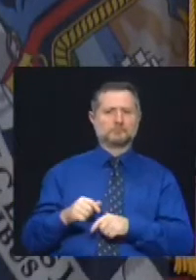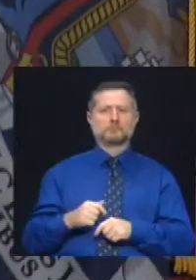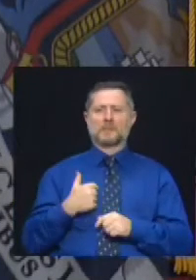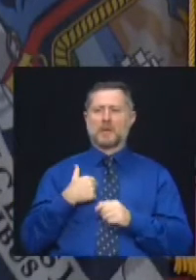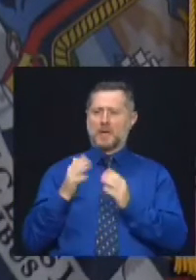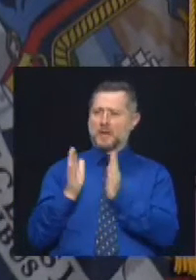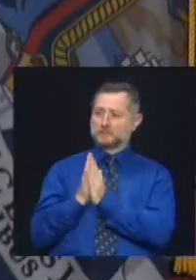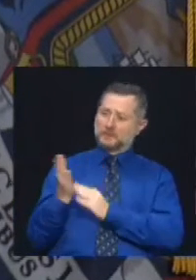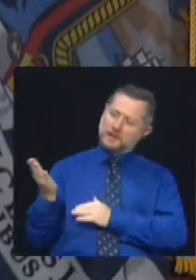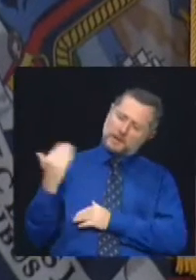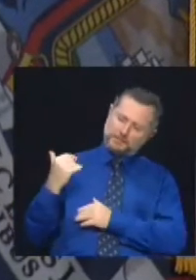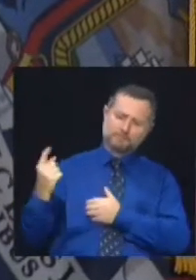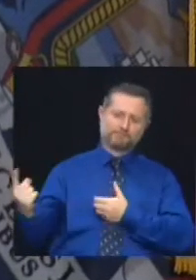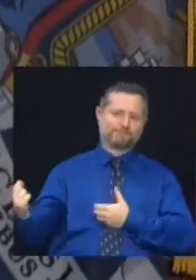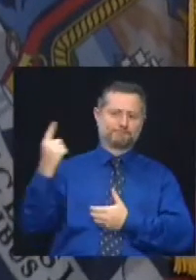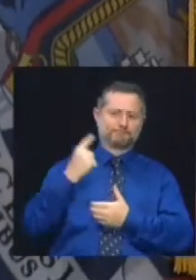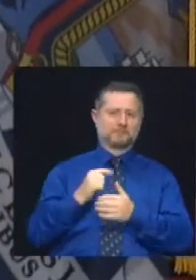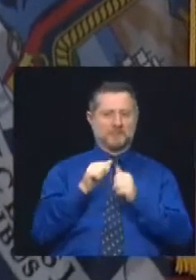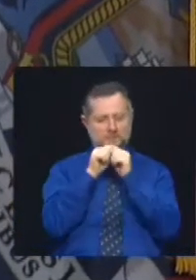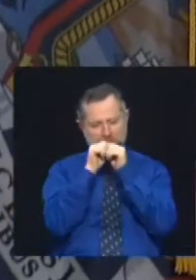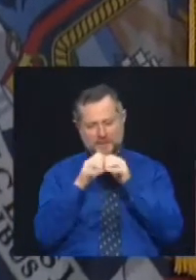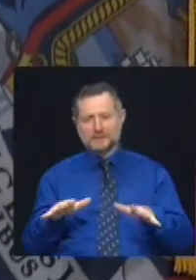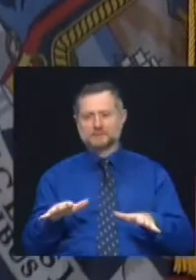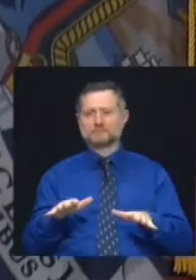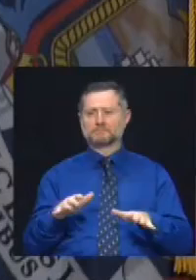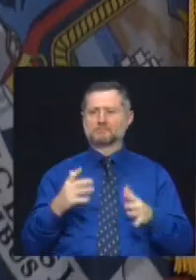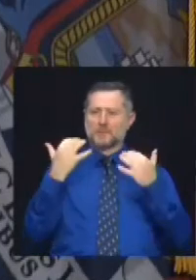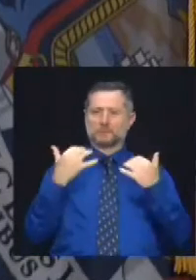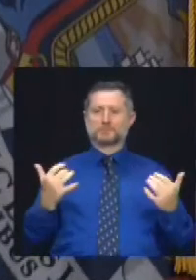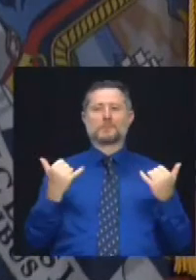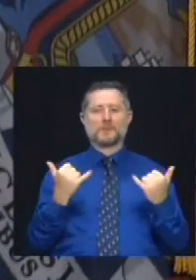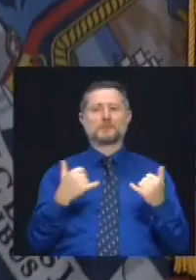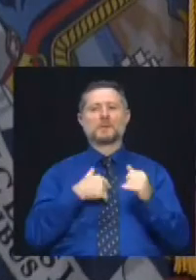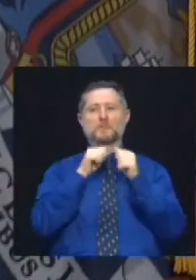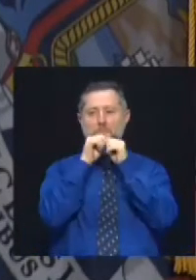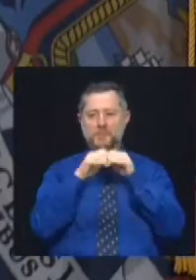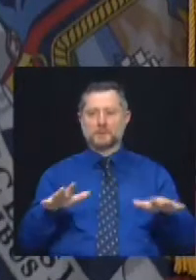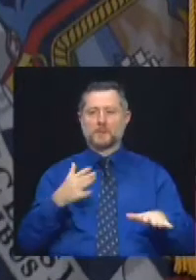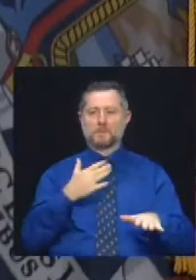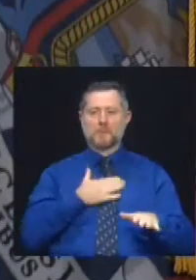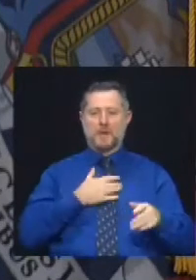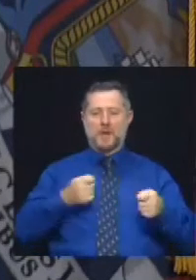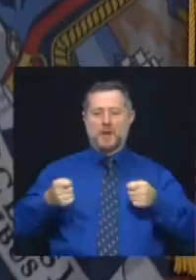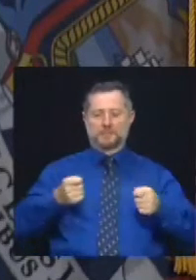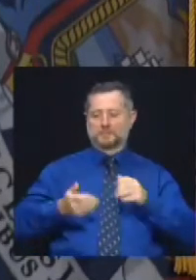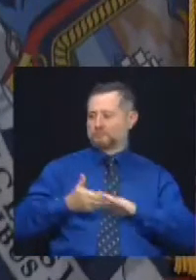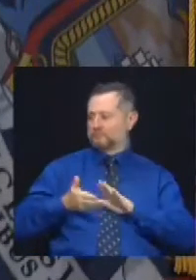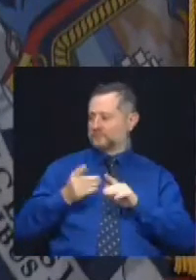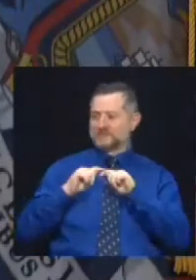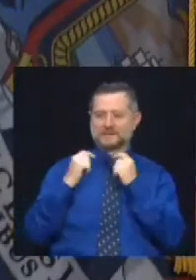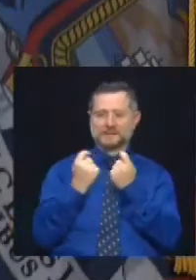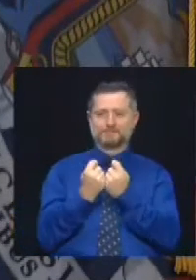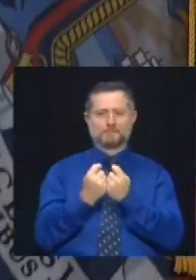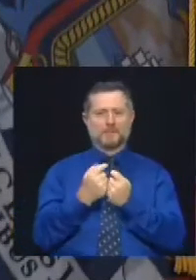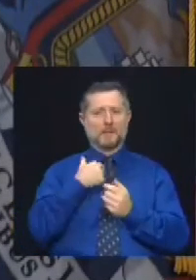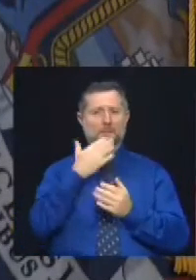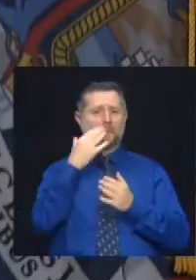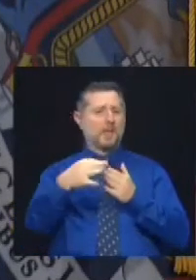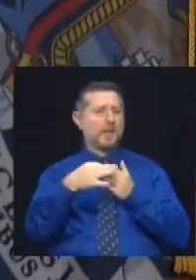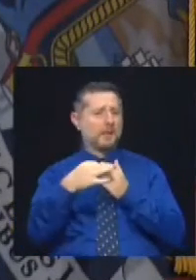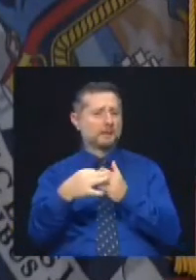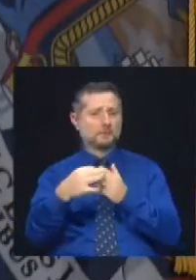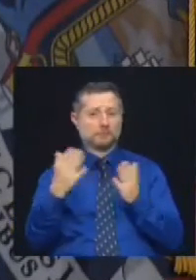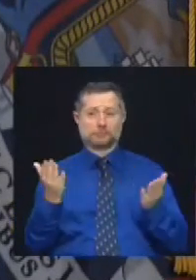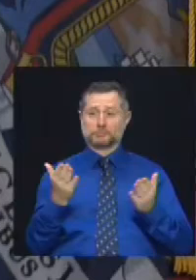bless this gathering and bless my administration. I also want to thank our leadership who's here today, our